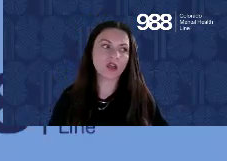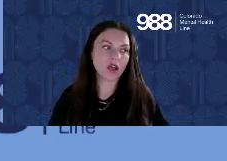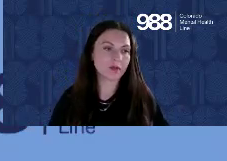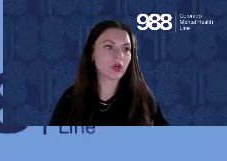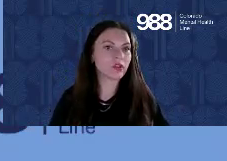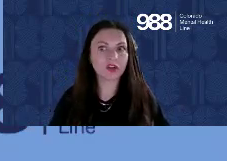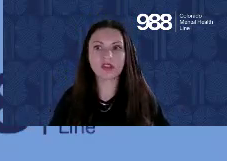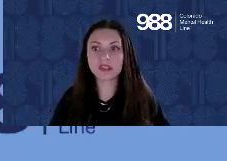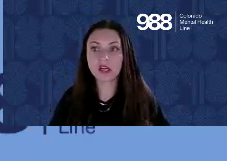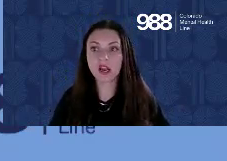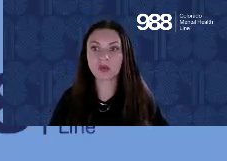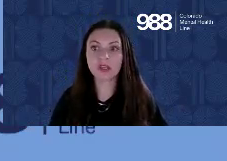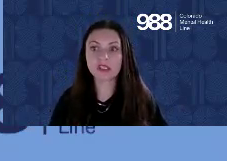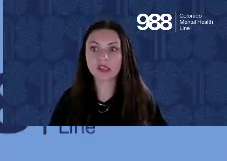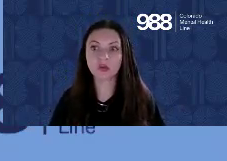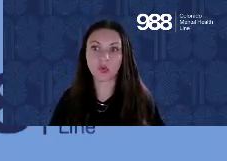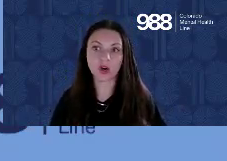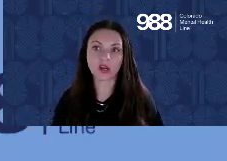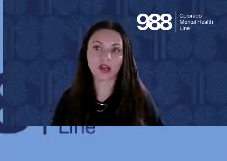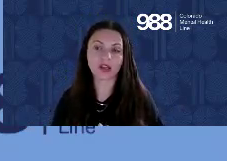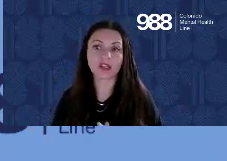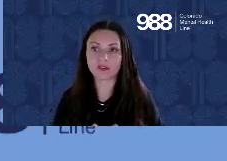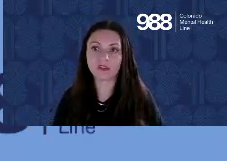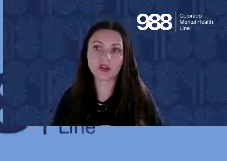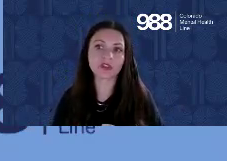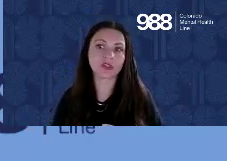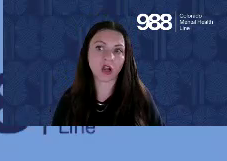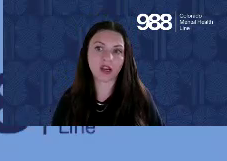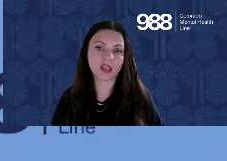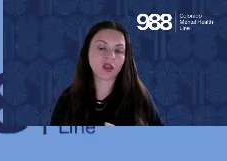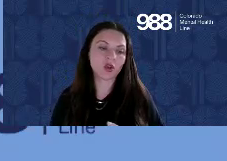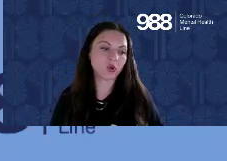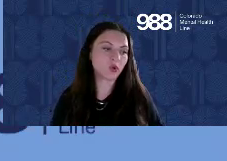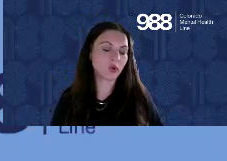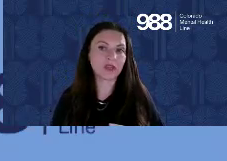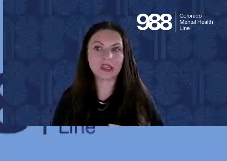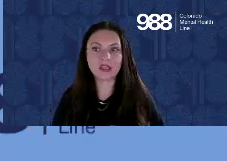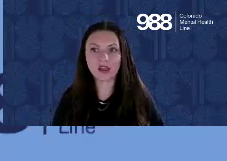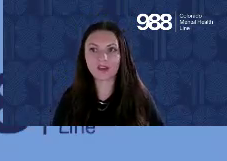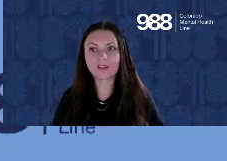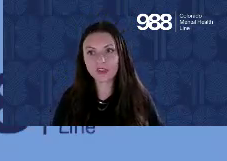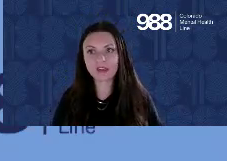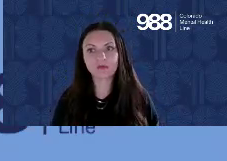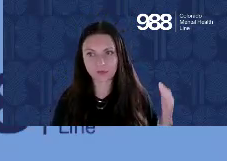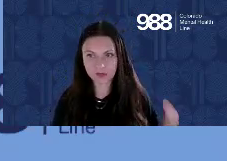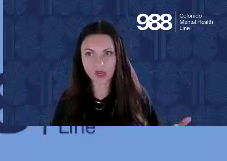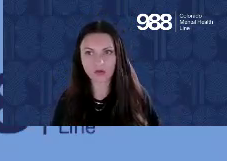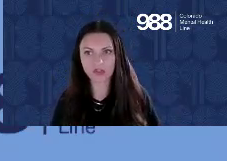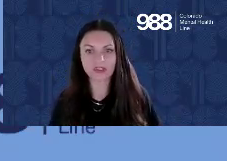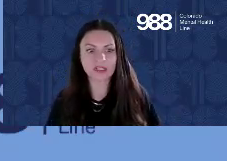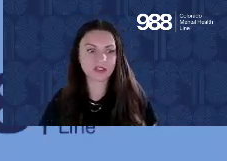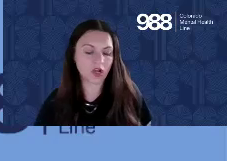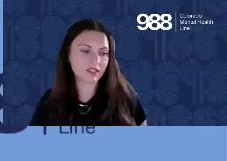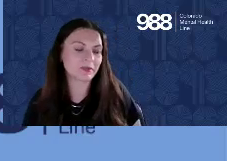RFP earlier this year, and we did award a different vendor, Solari, who will be officially taking